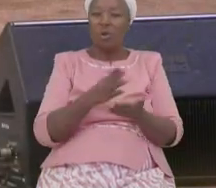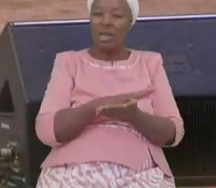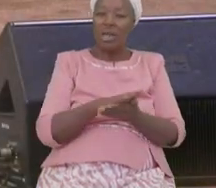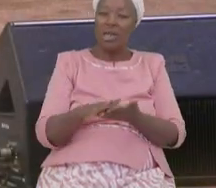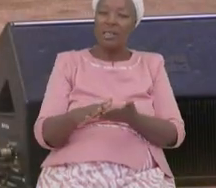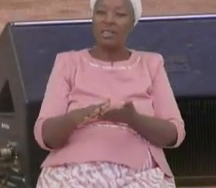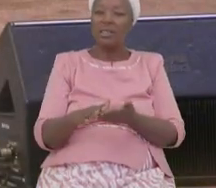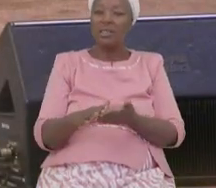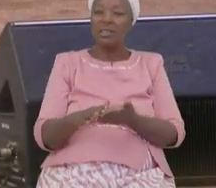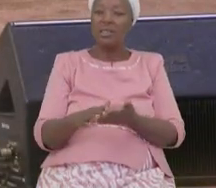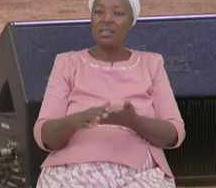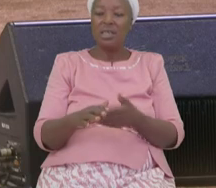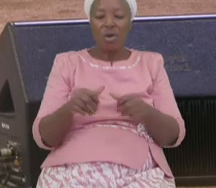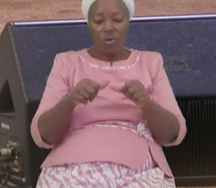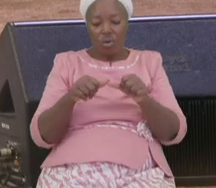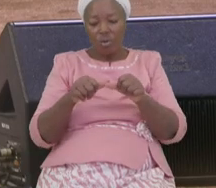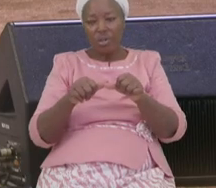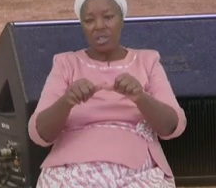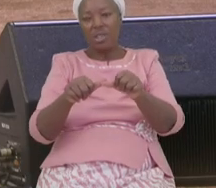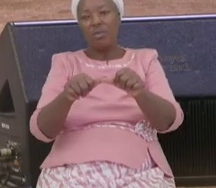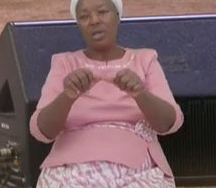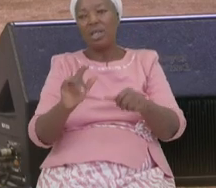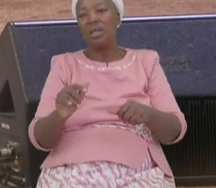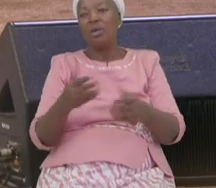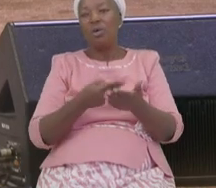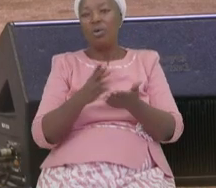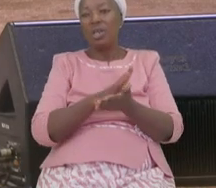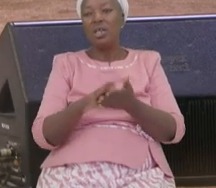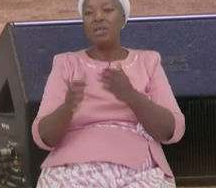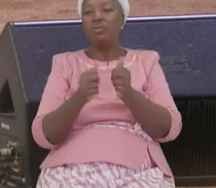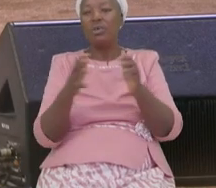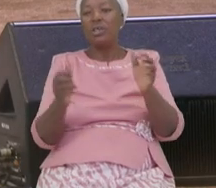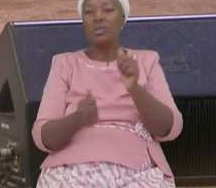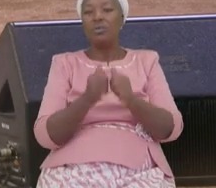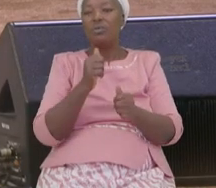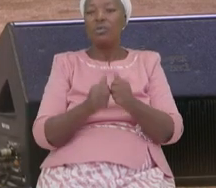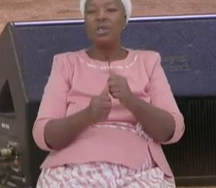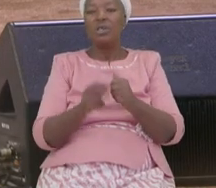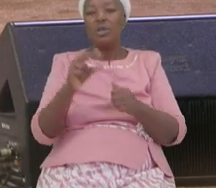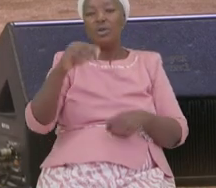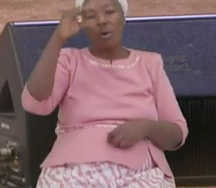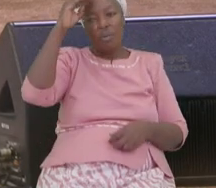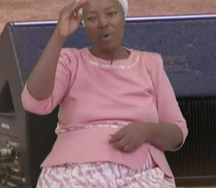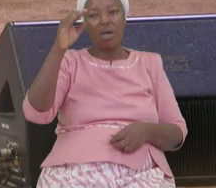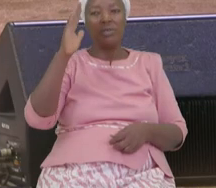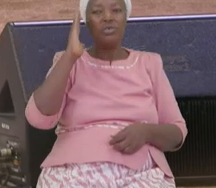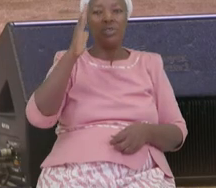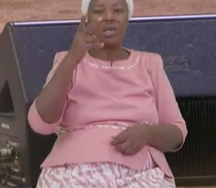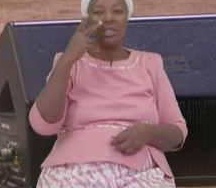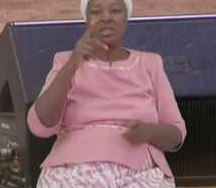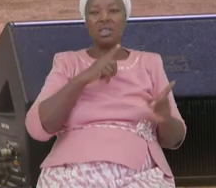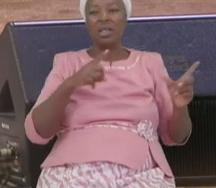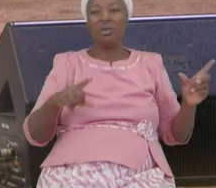holiness continually, holiness without which No man shall see